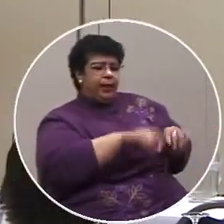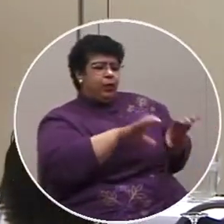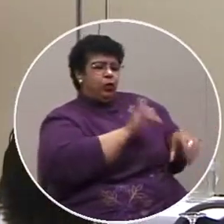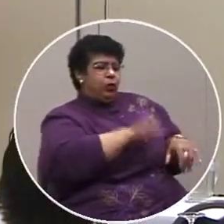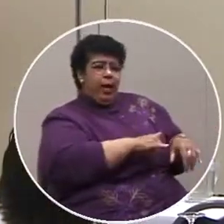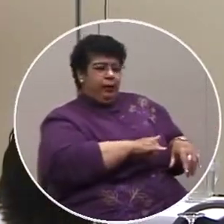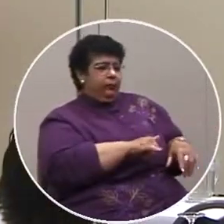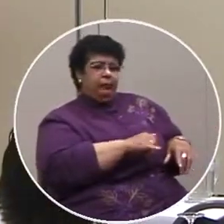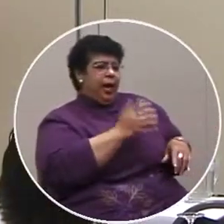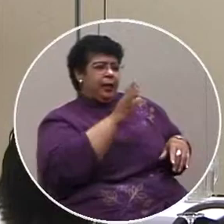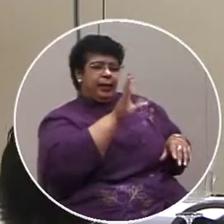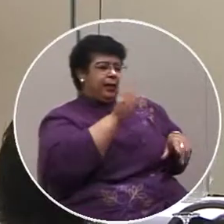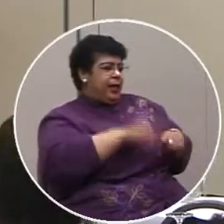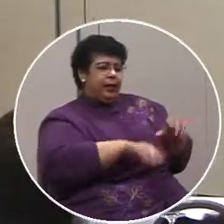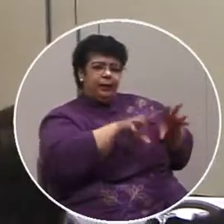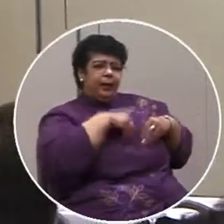somebody.